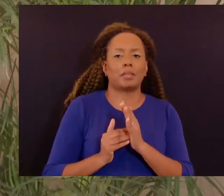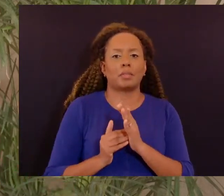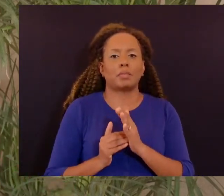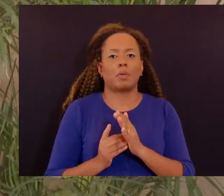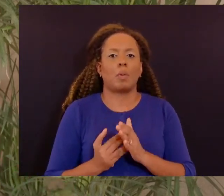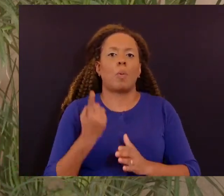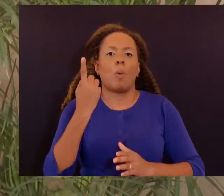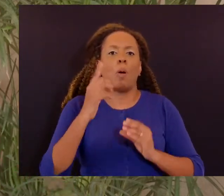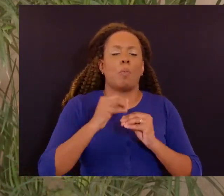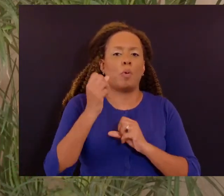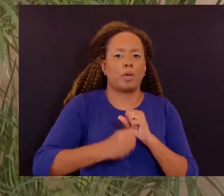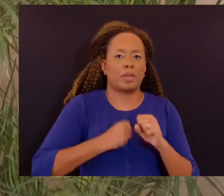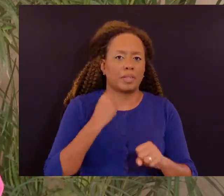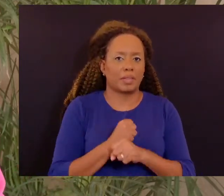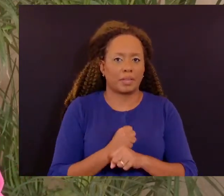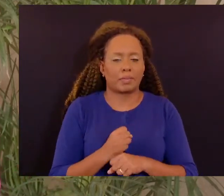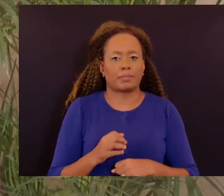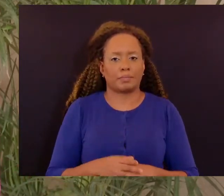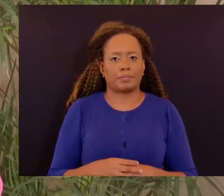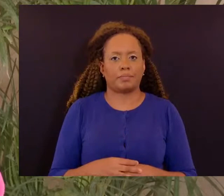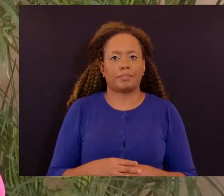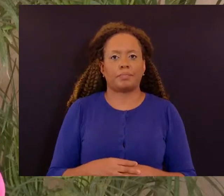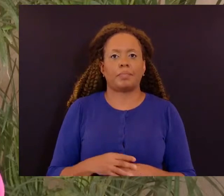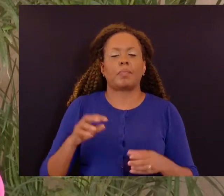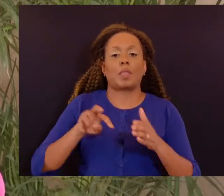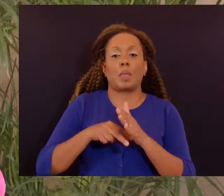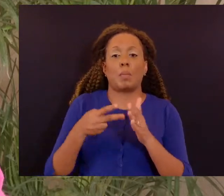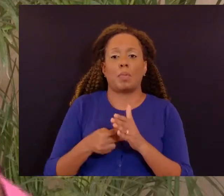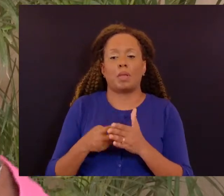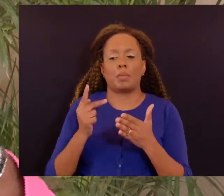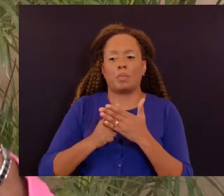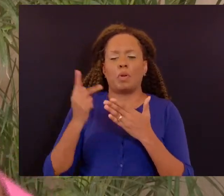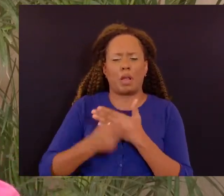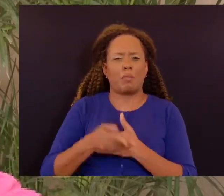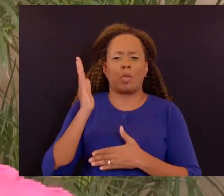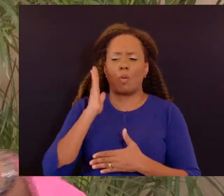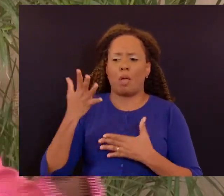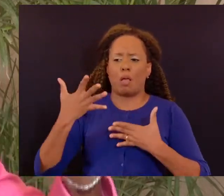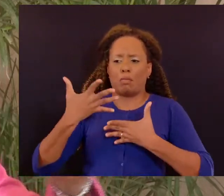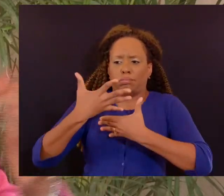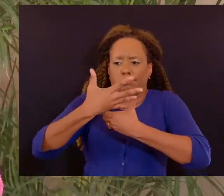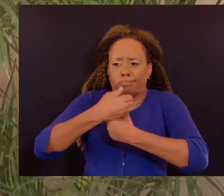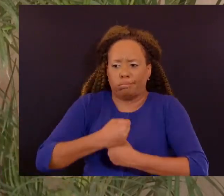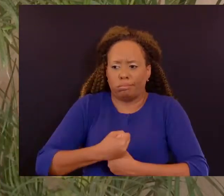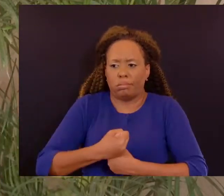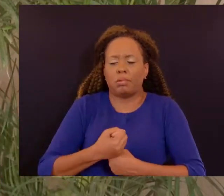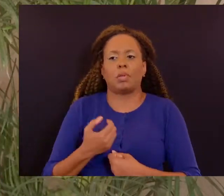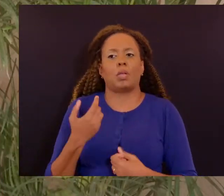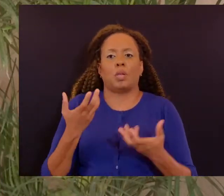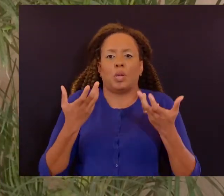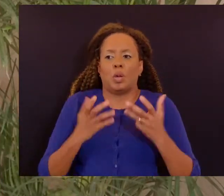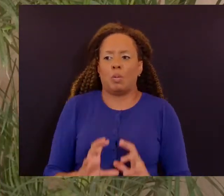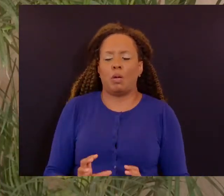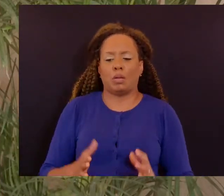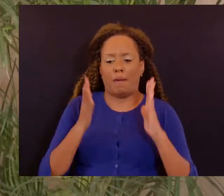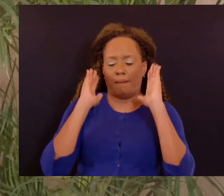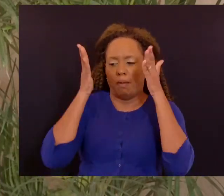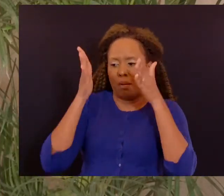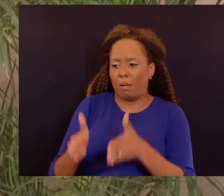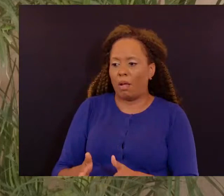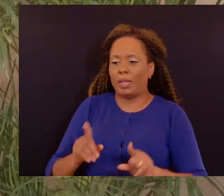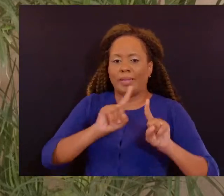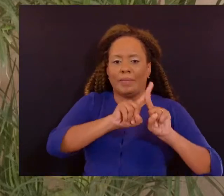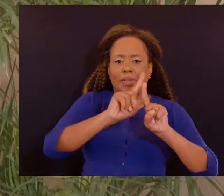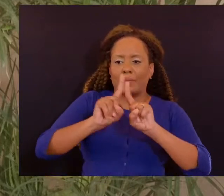truncate the curriculum that is given to these children so that they are not doing so many subjects. These children